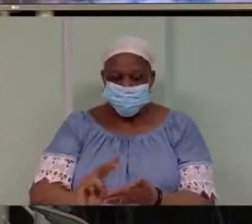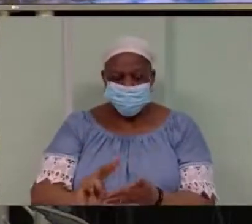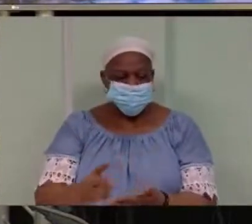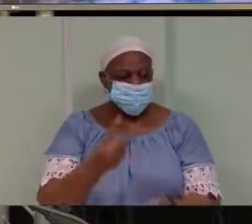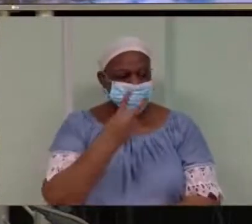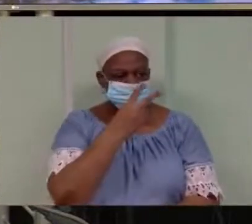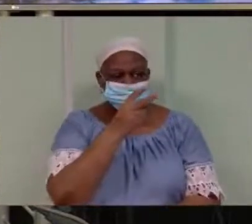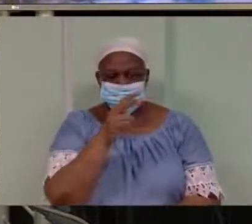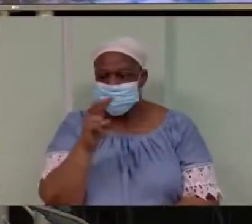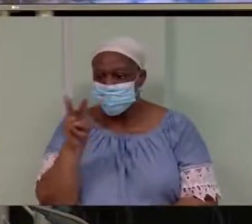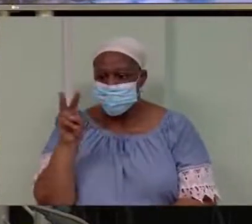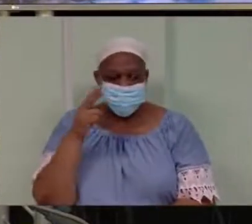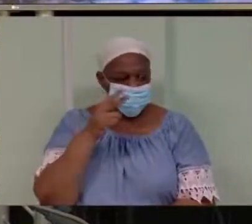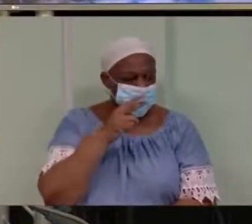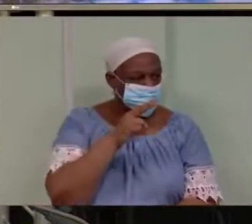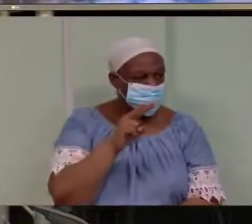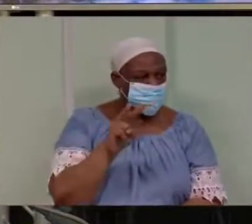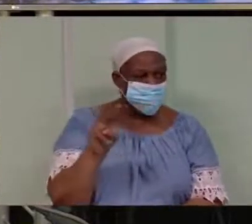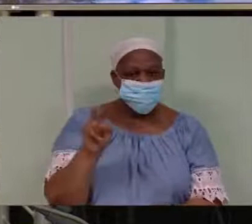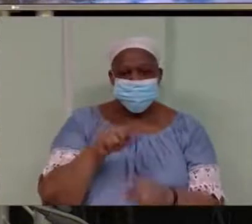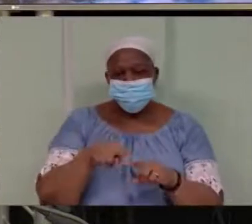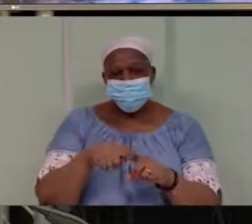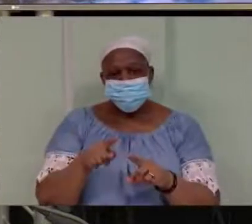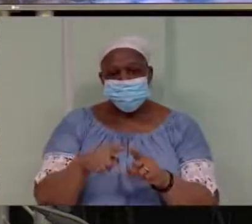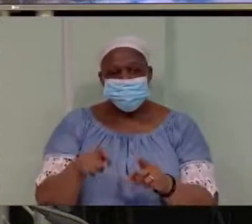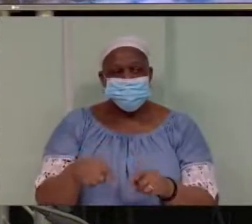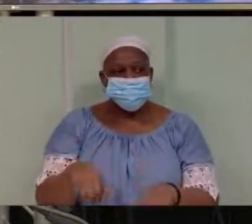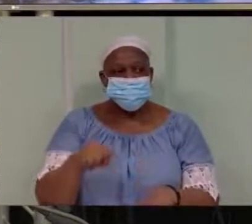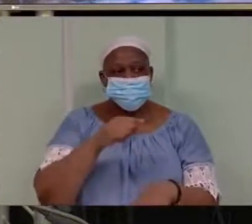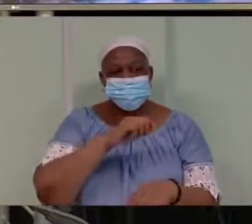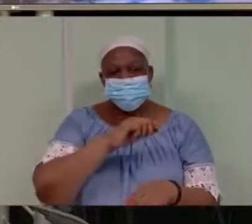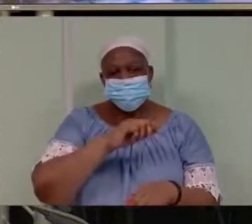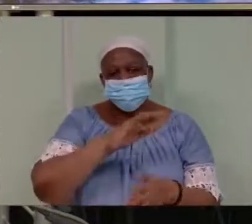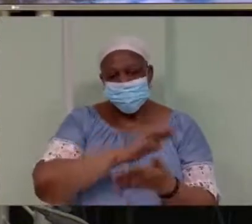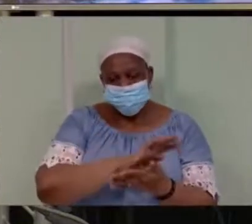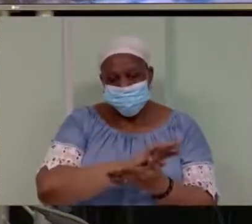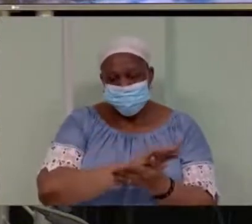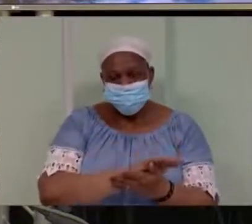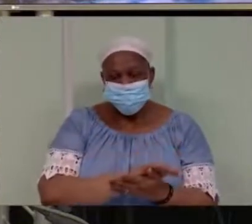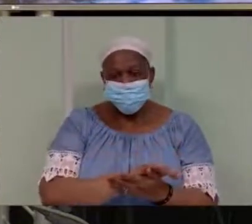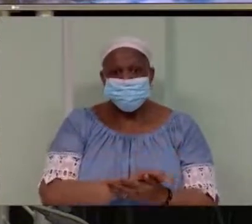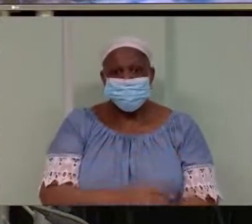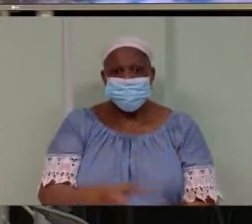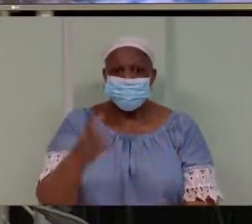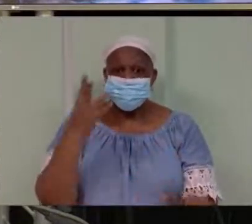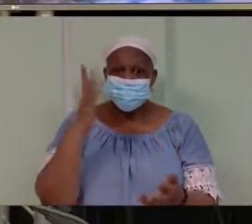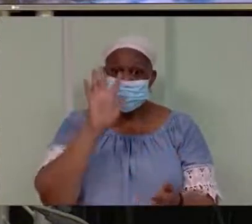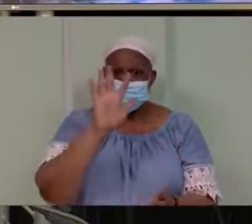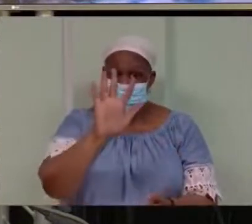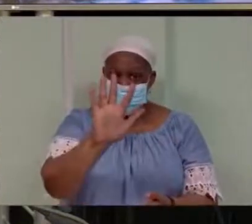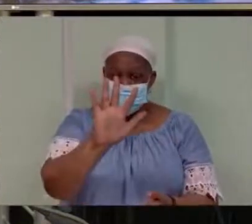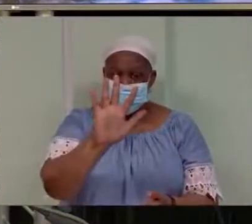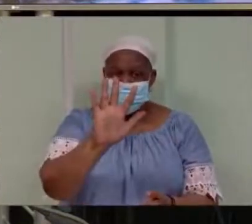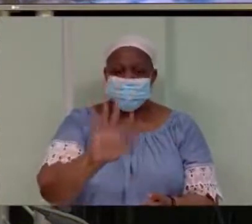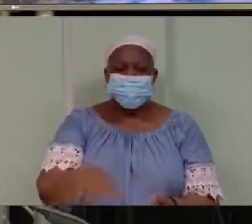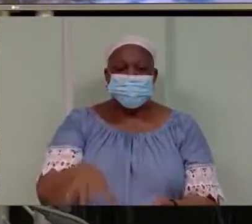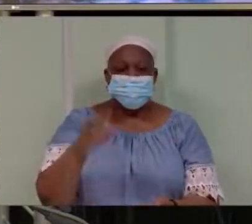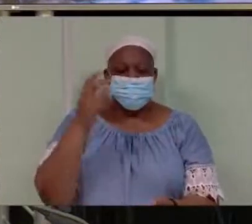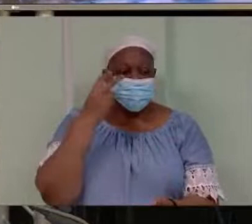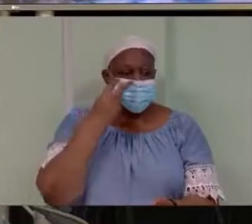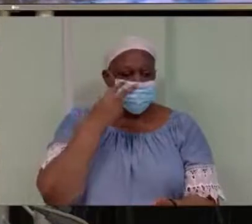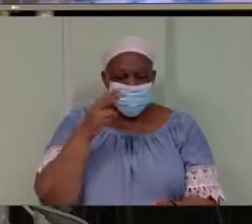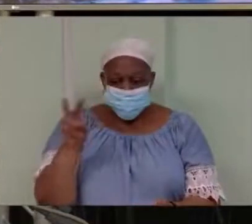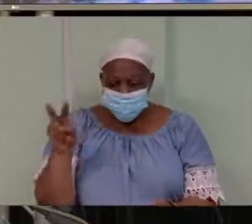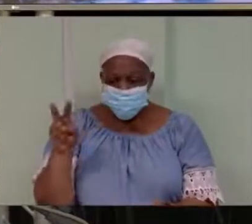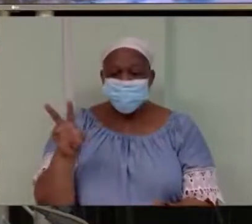private early childhood centers i am happy to report that five private centers have been assessed and